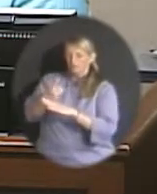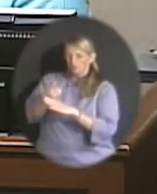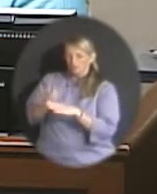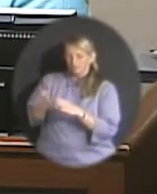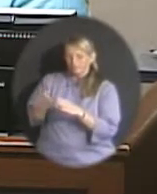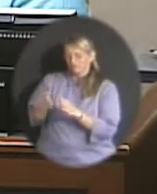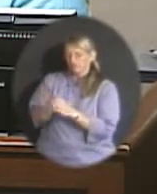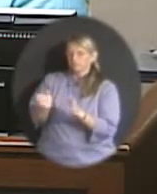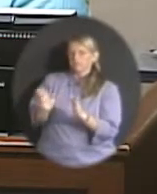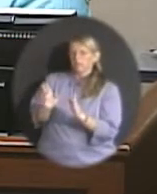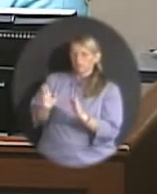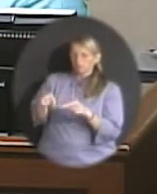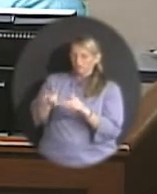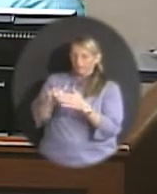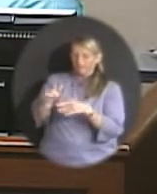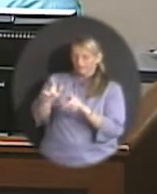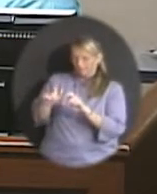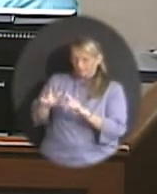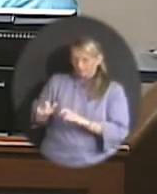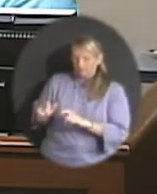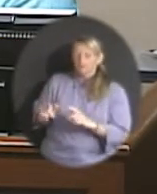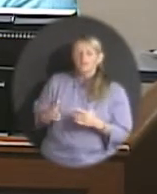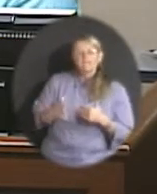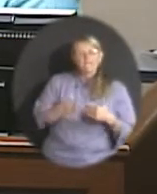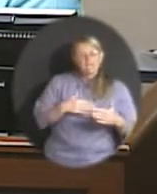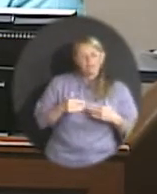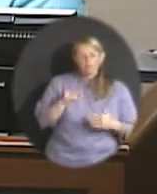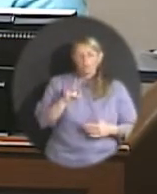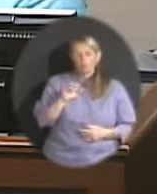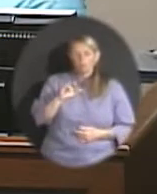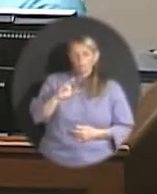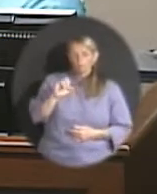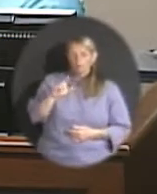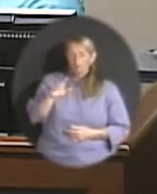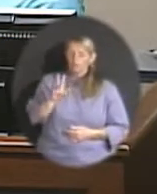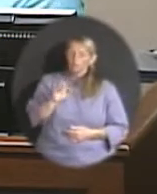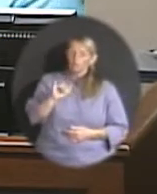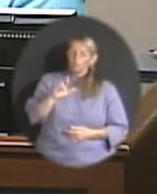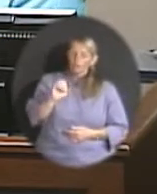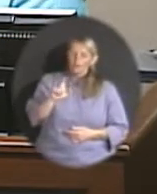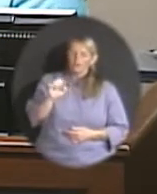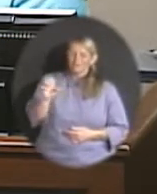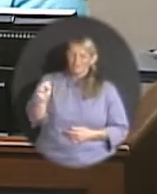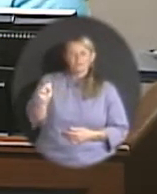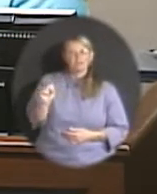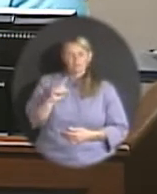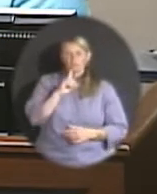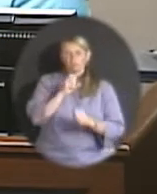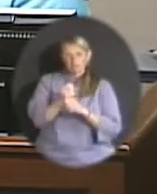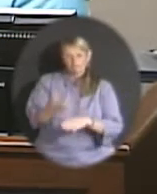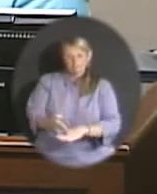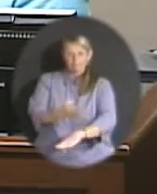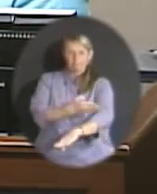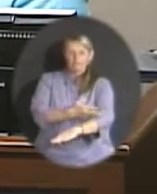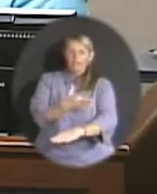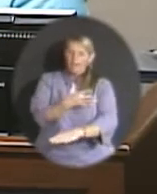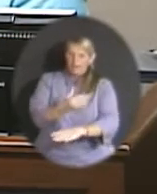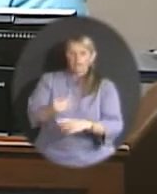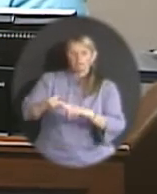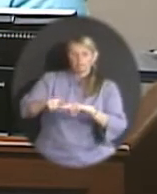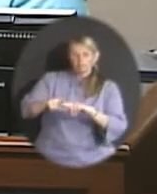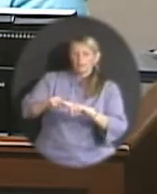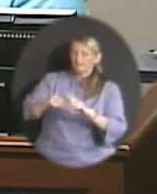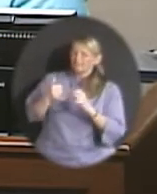We know that even though wireless has come a long, long way, and it's very reliable, the most reliable you can get